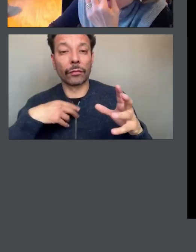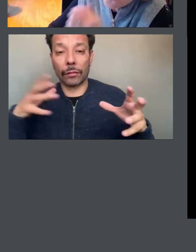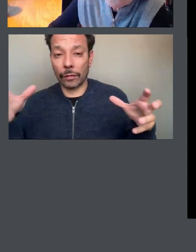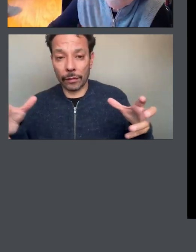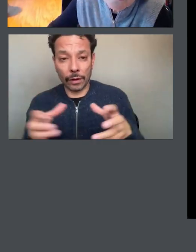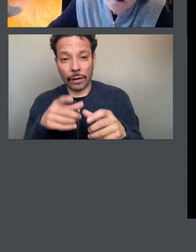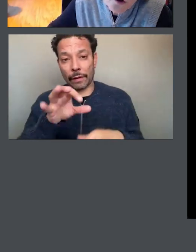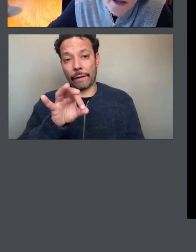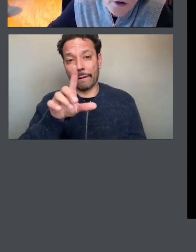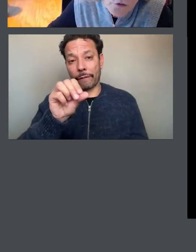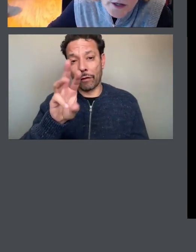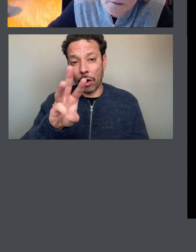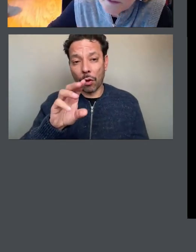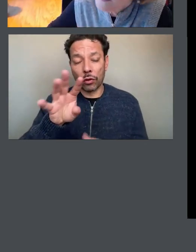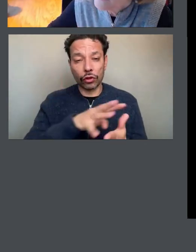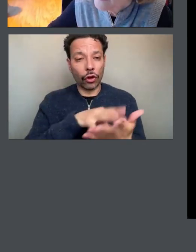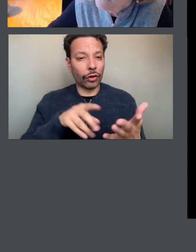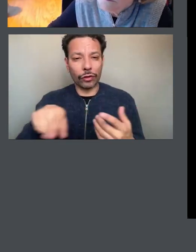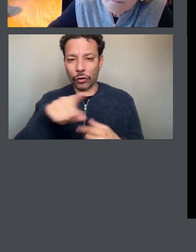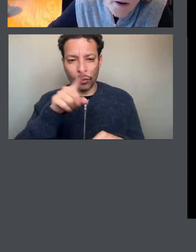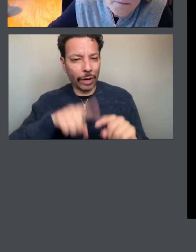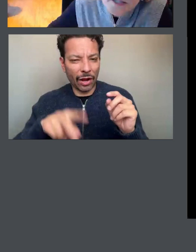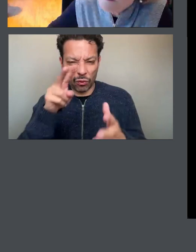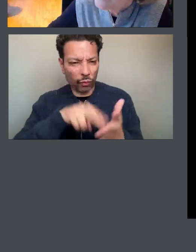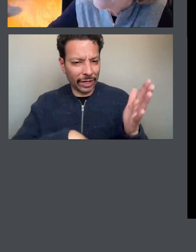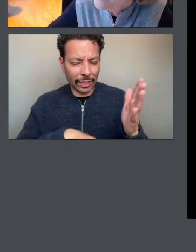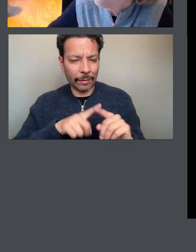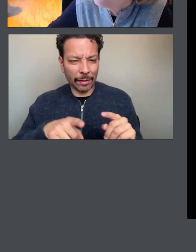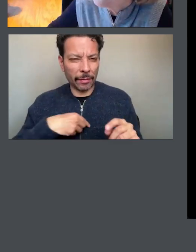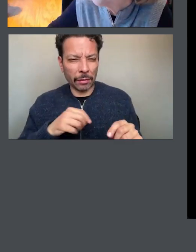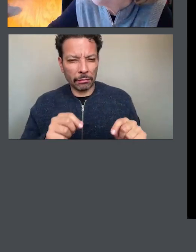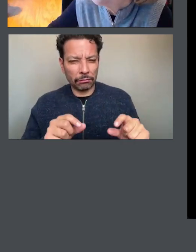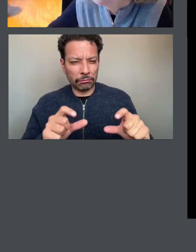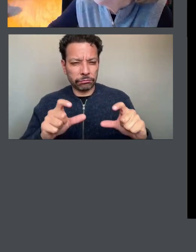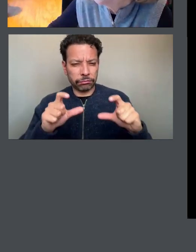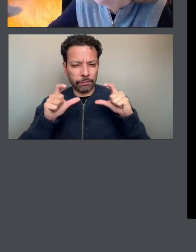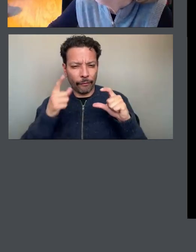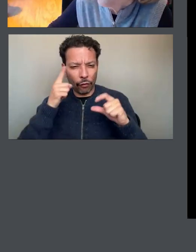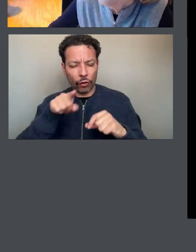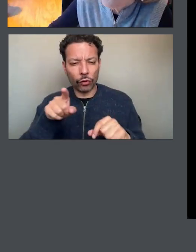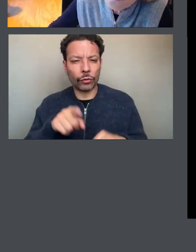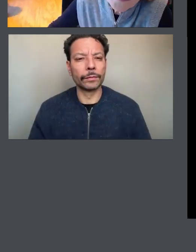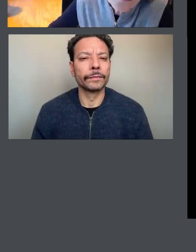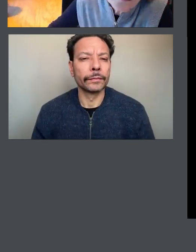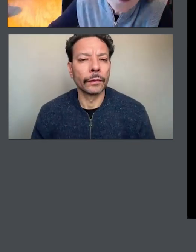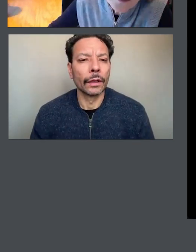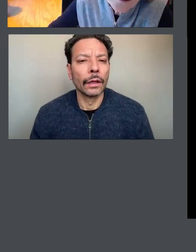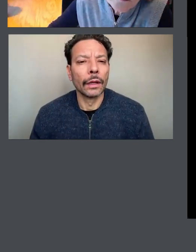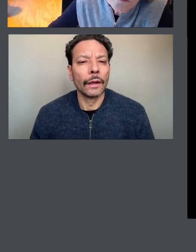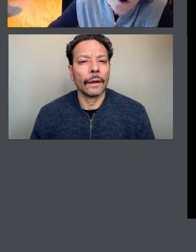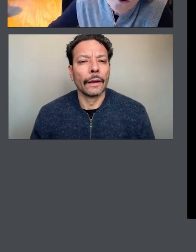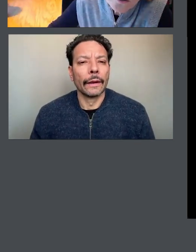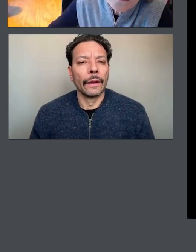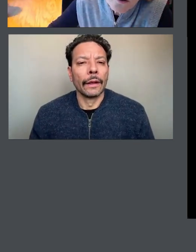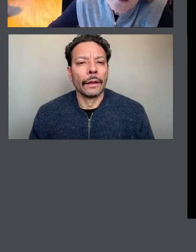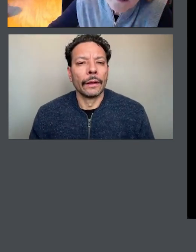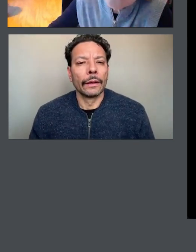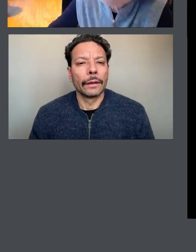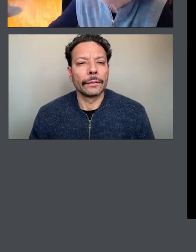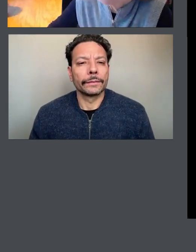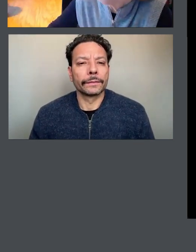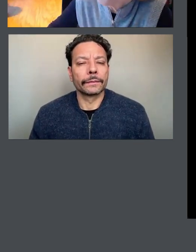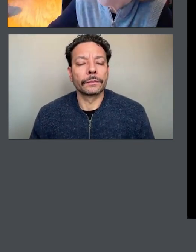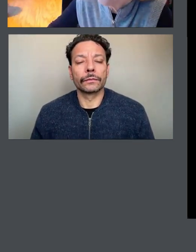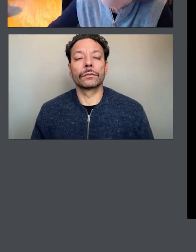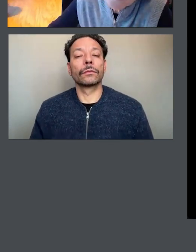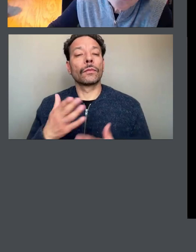flow chart that you can't read, but let me pop some of this out for you. Part of what we are